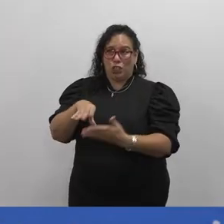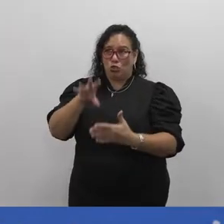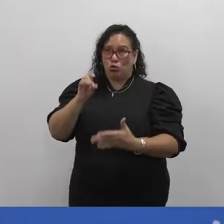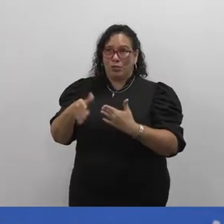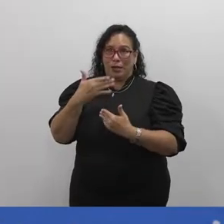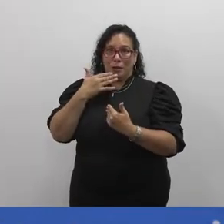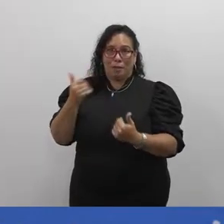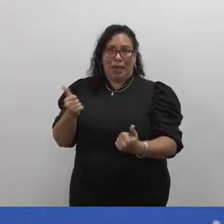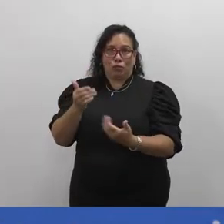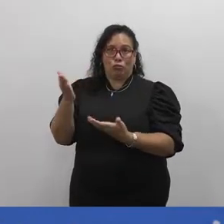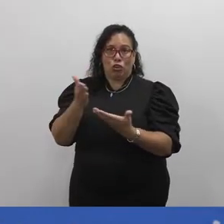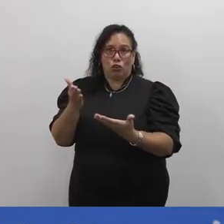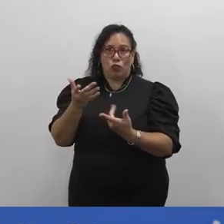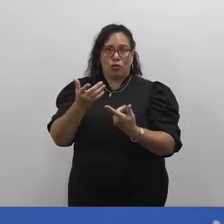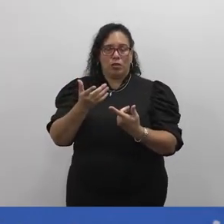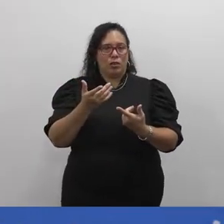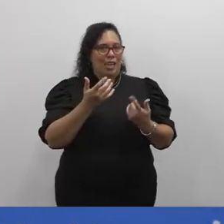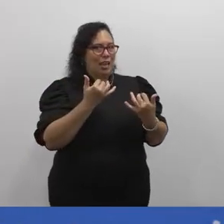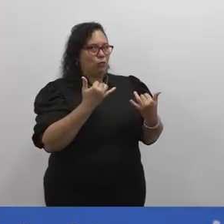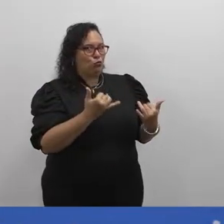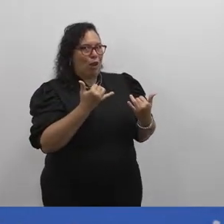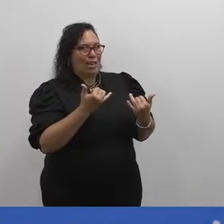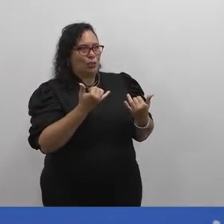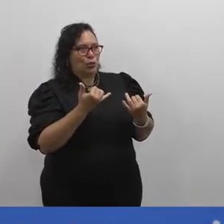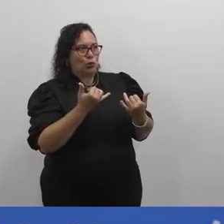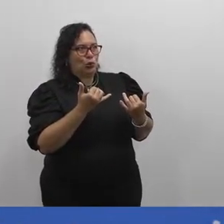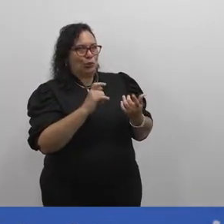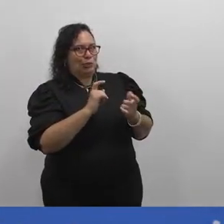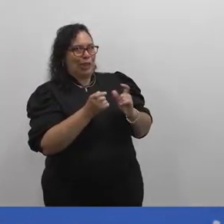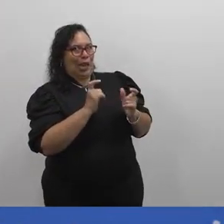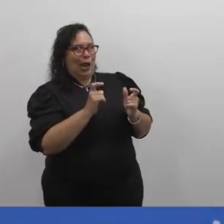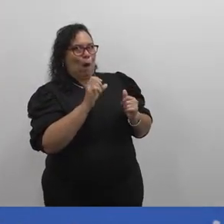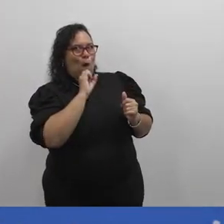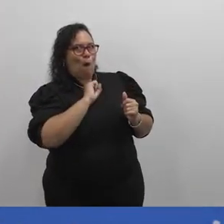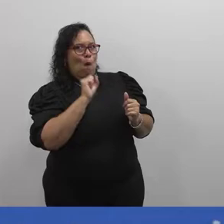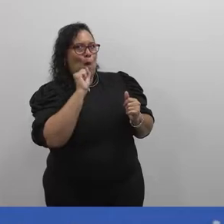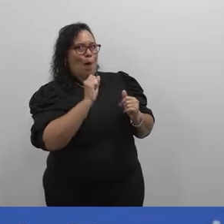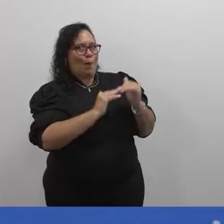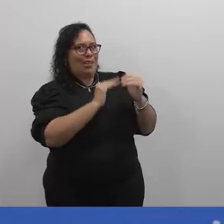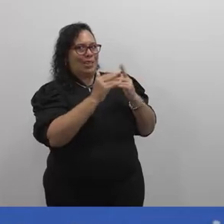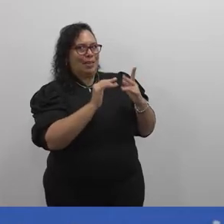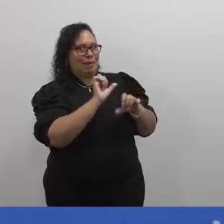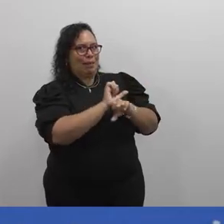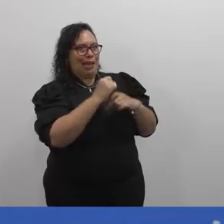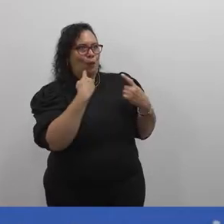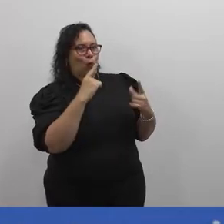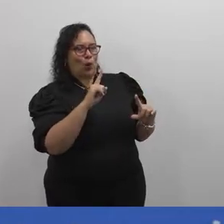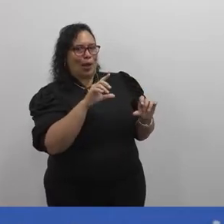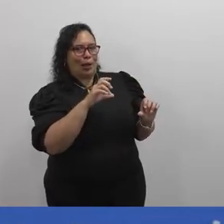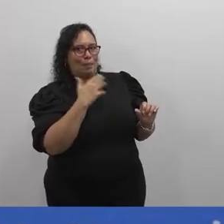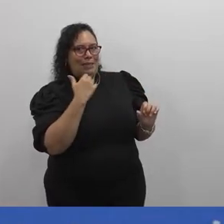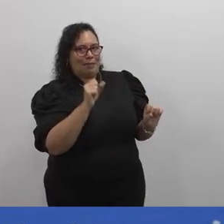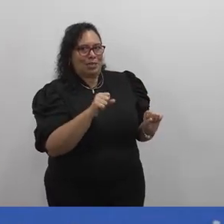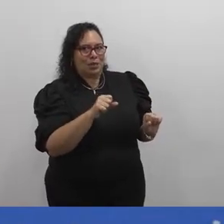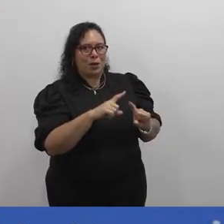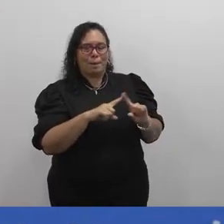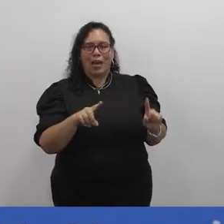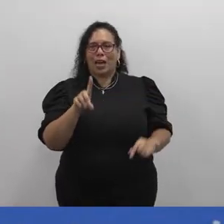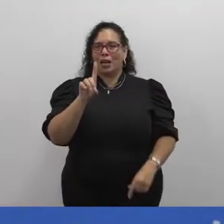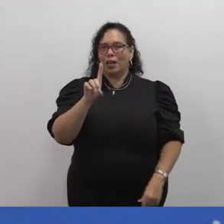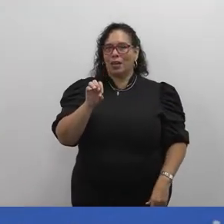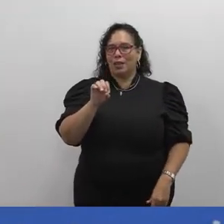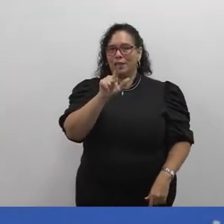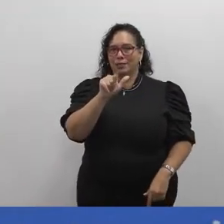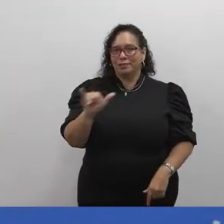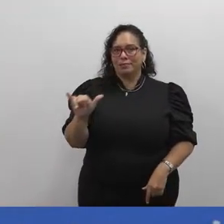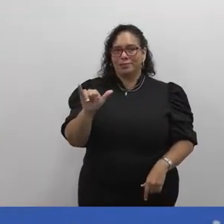to adapt older buildings to make them work in the best way possible. But we know that at Dooley, which is one of